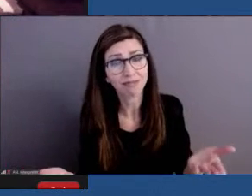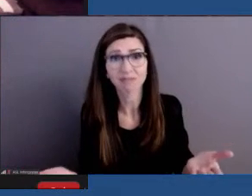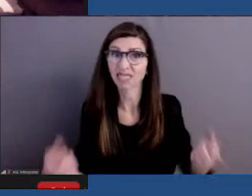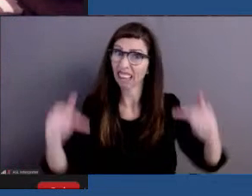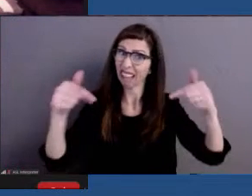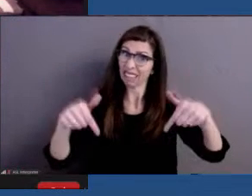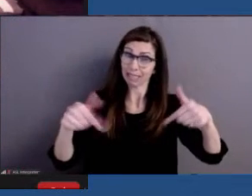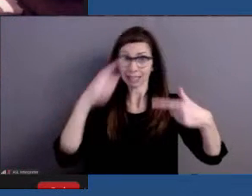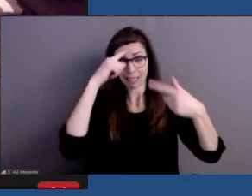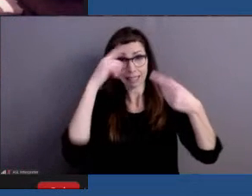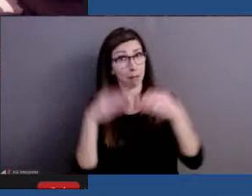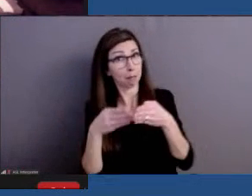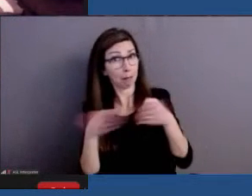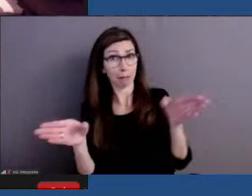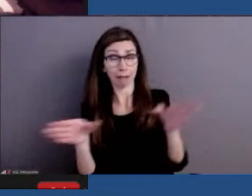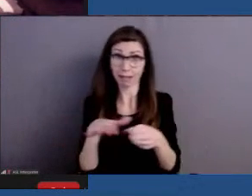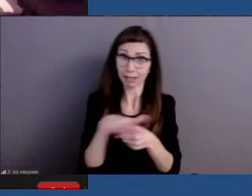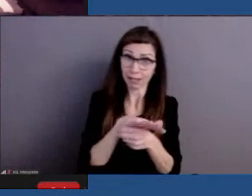public